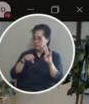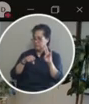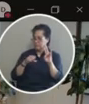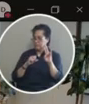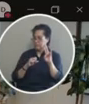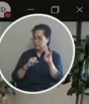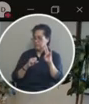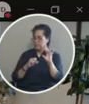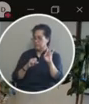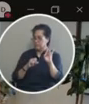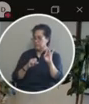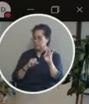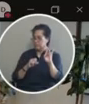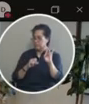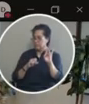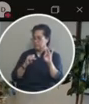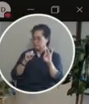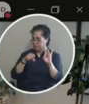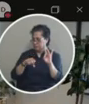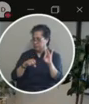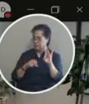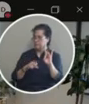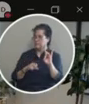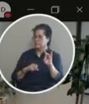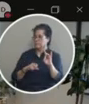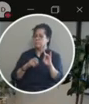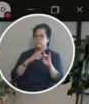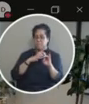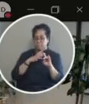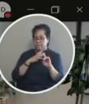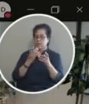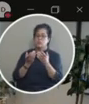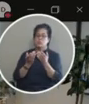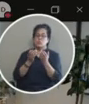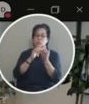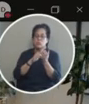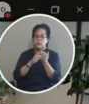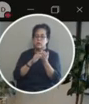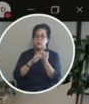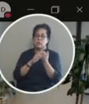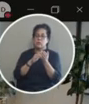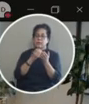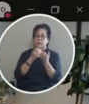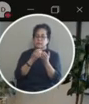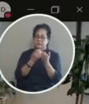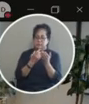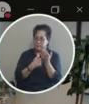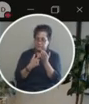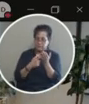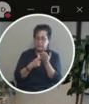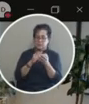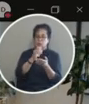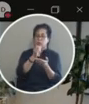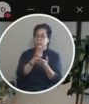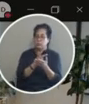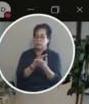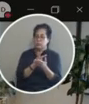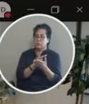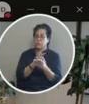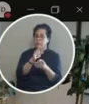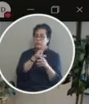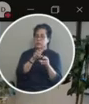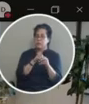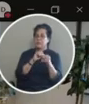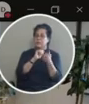Aye. And Lizarraga? Aye. May we have a motion to approve the resolution to include